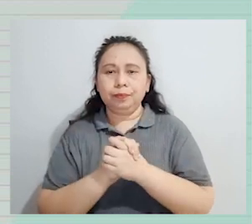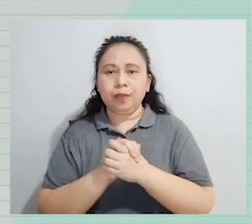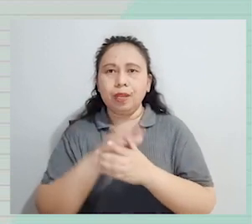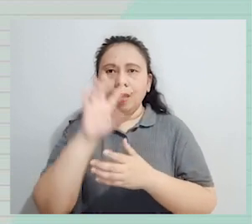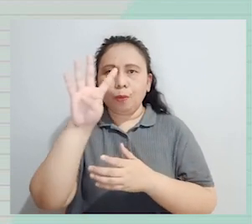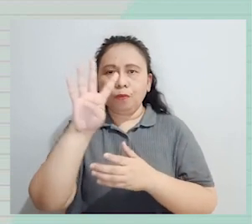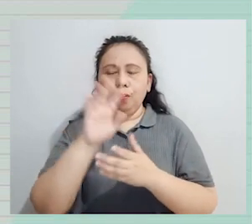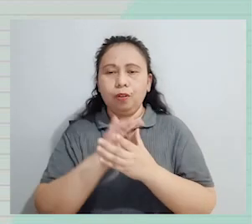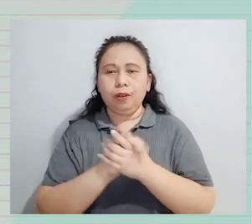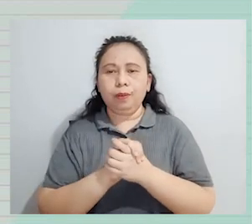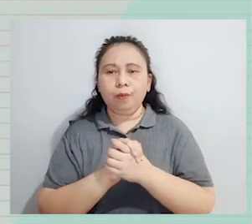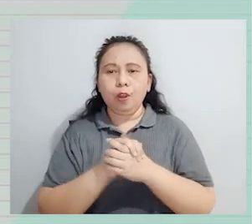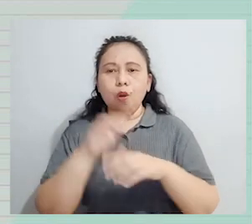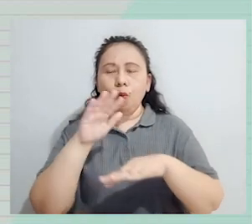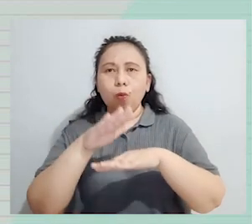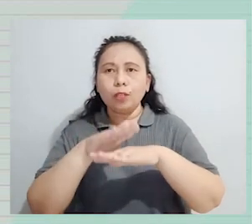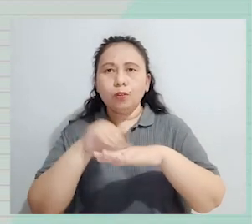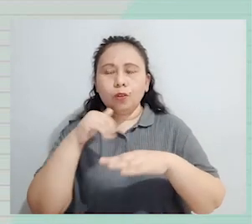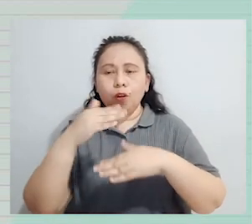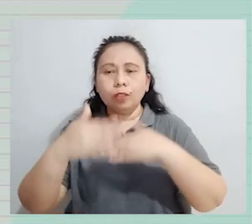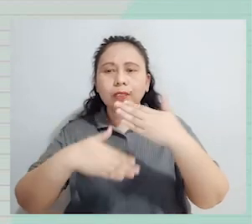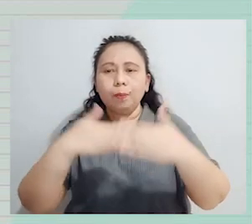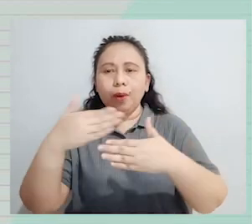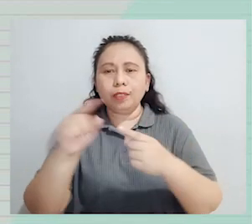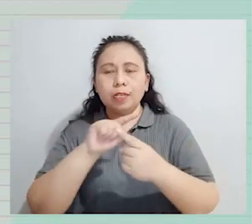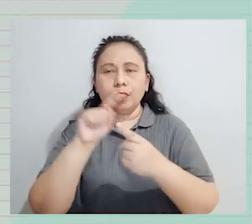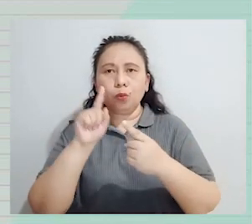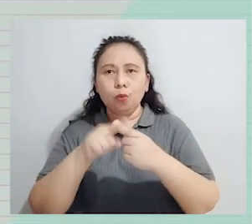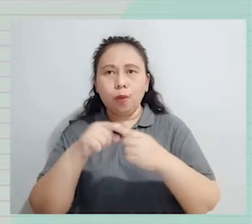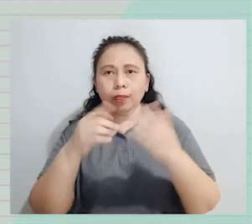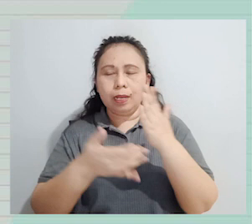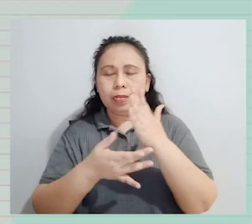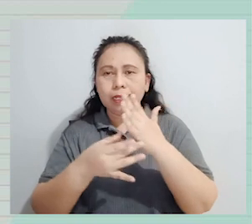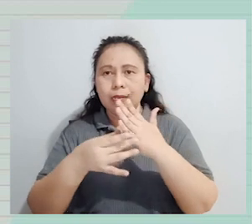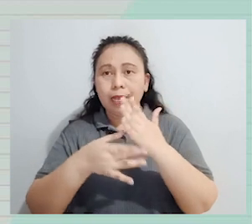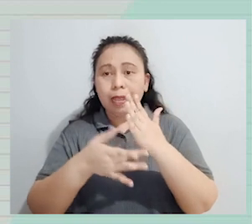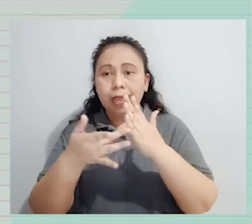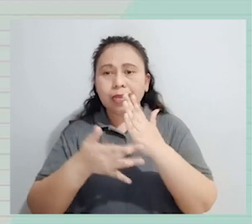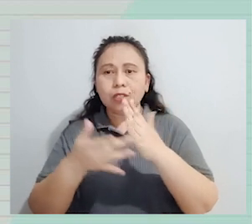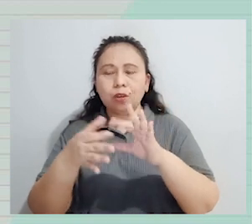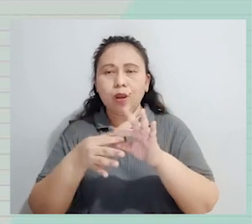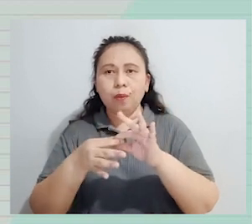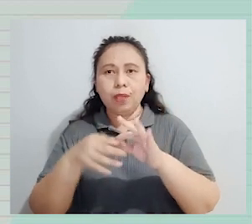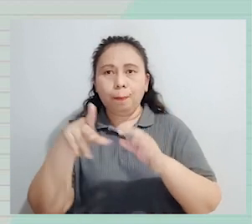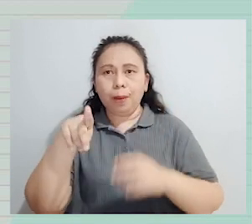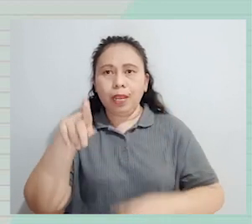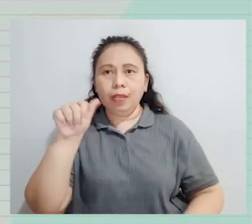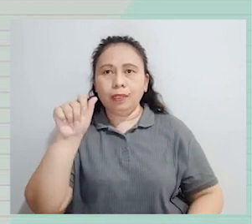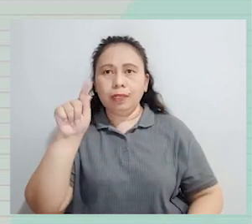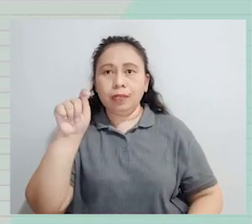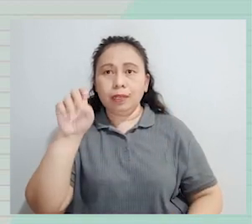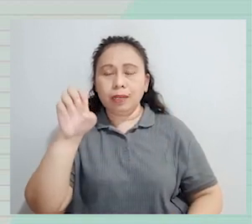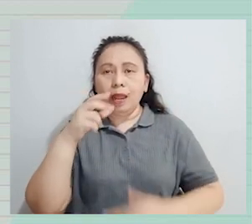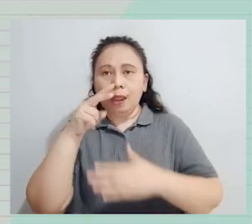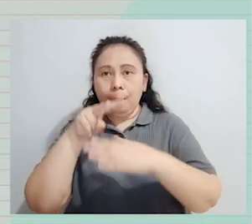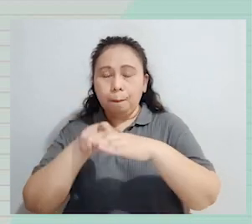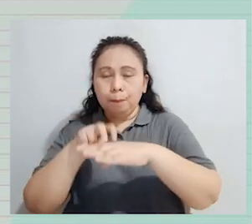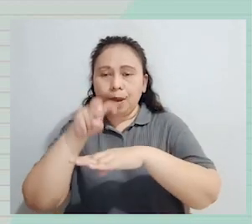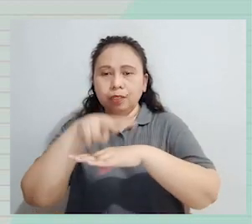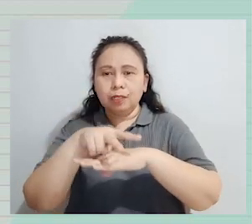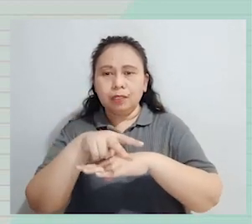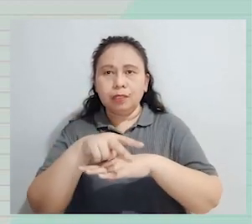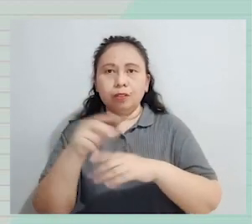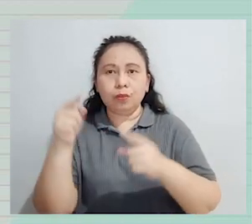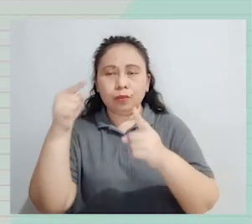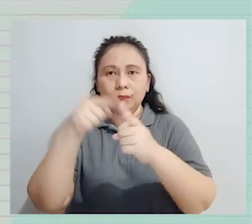Number 4. What do you call the process when the leading edge of the plate plunges towards the